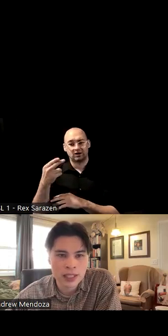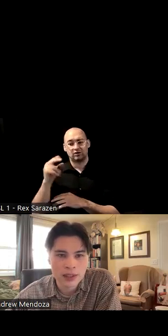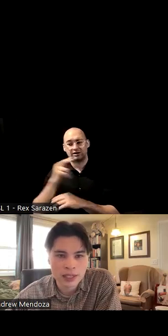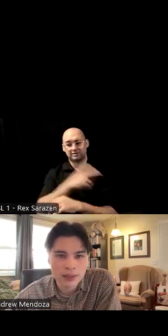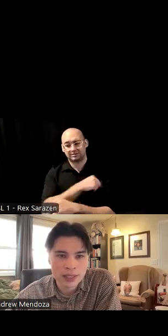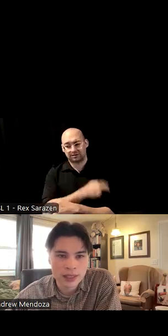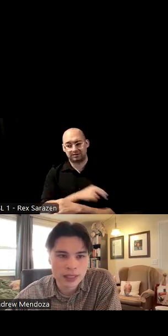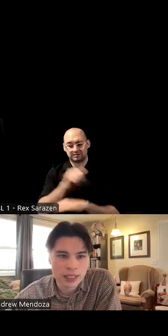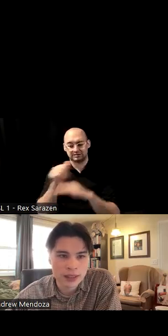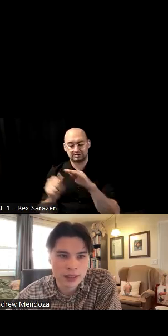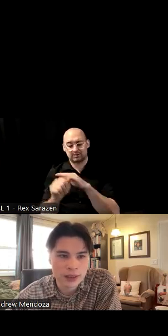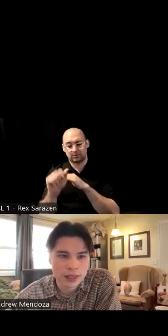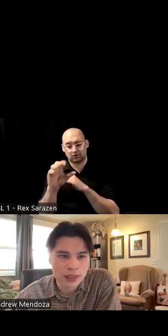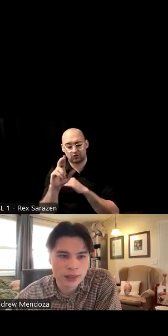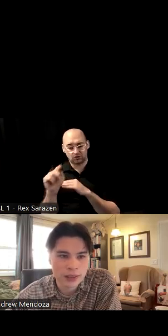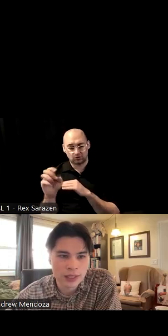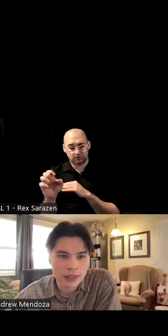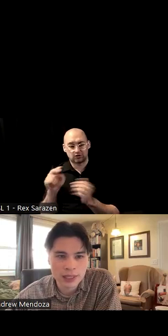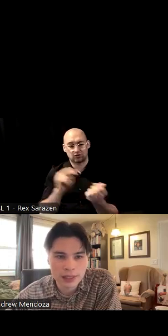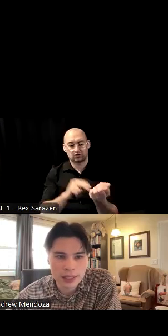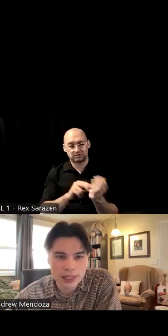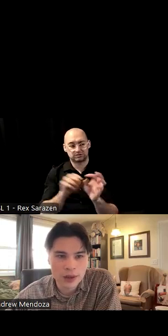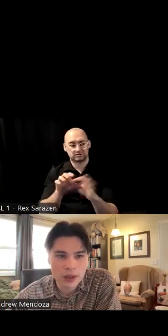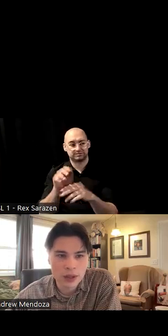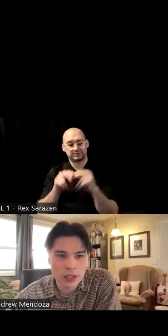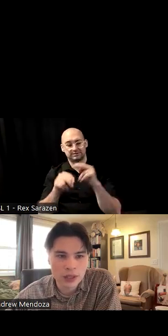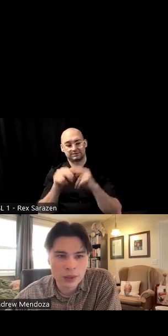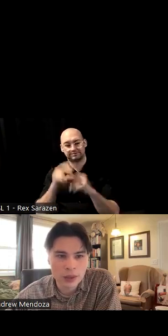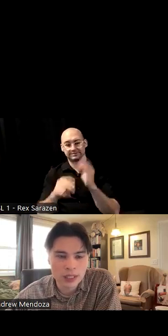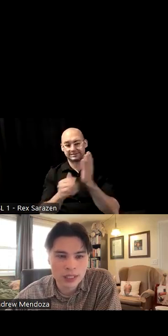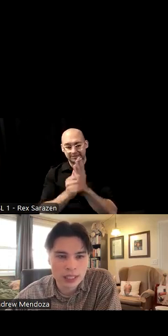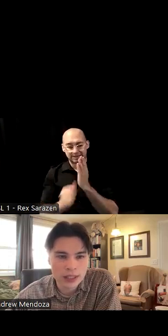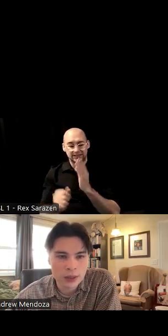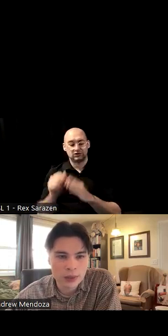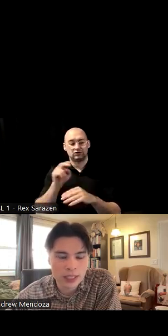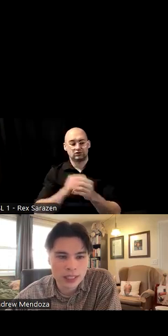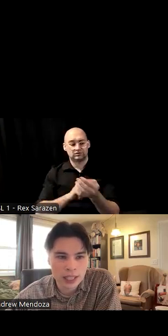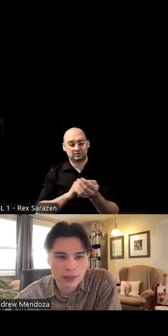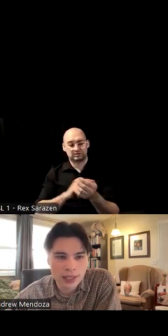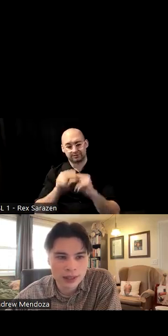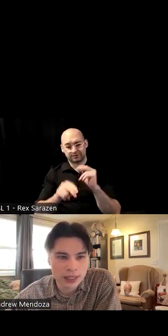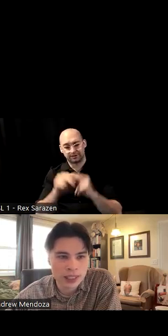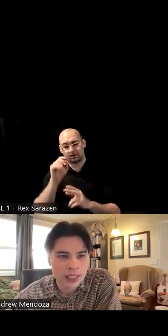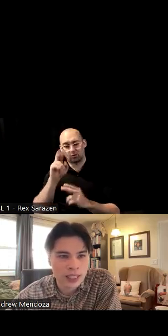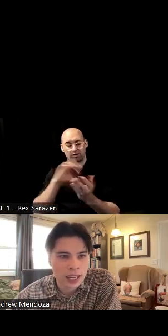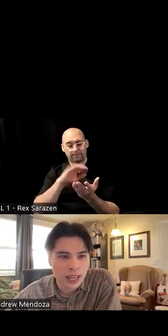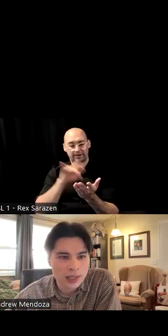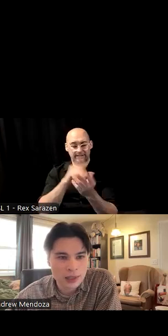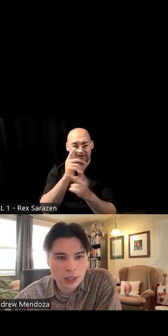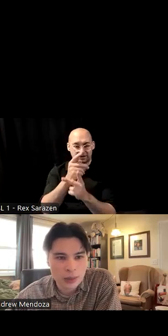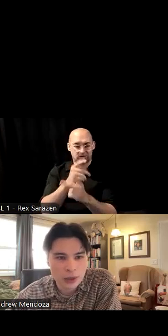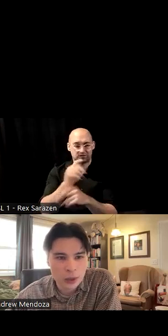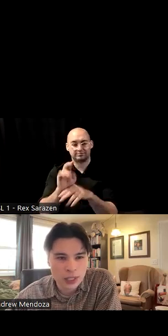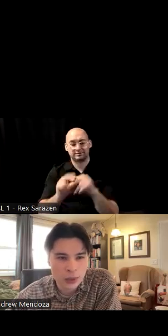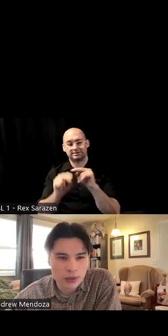facility, nursing facility, including skilled nursing facilities, or an intermediate care facility. As